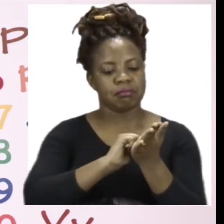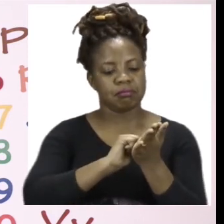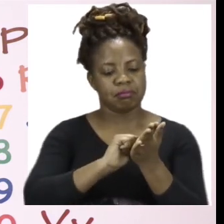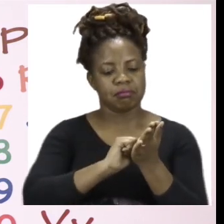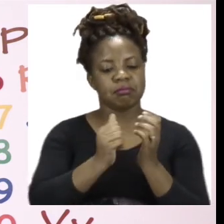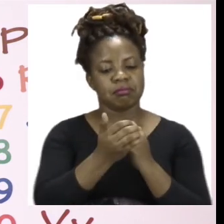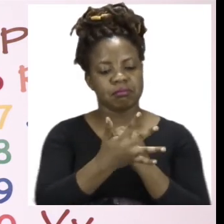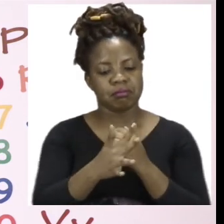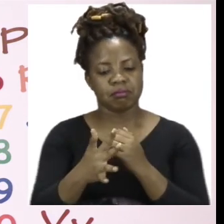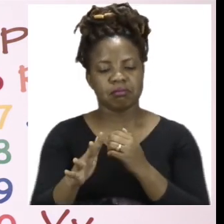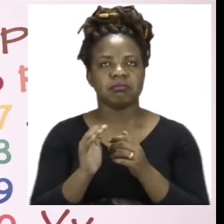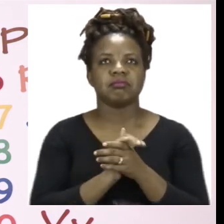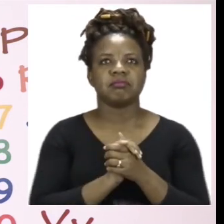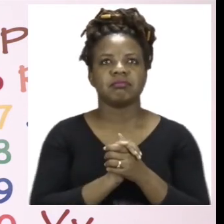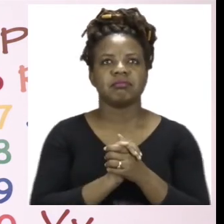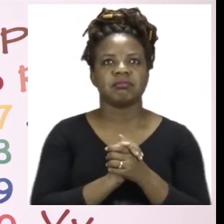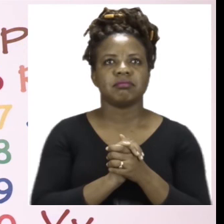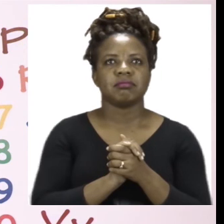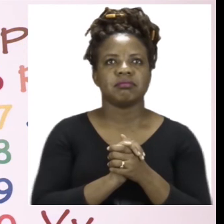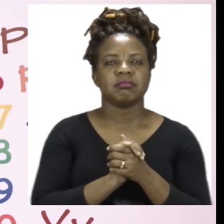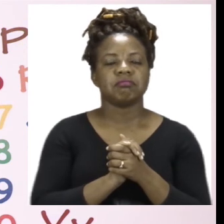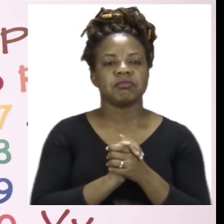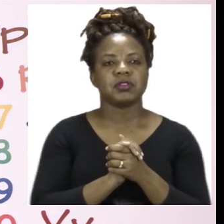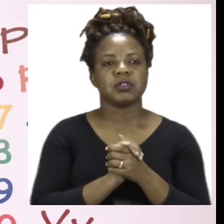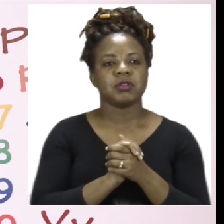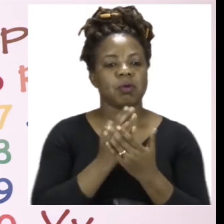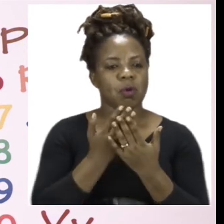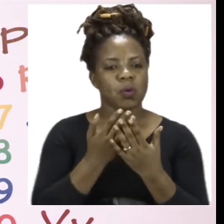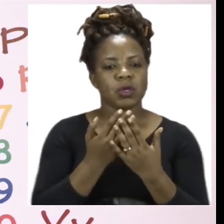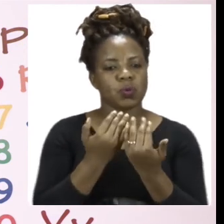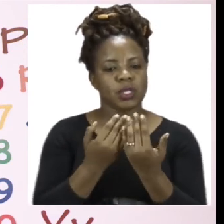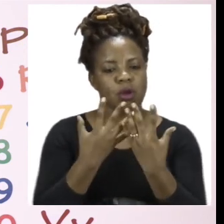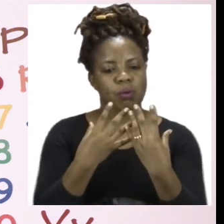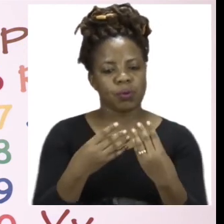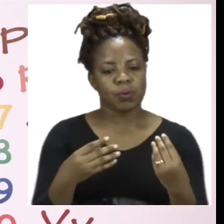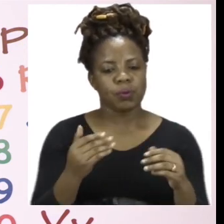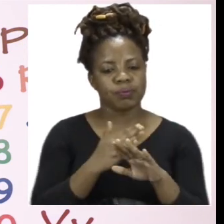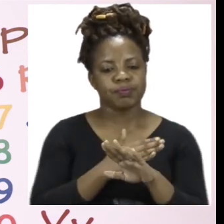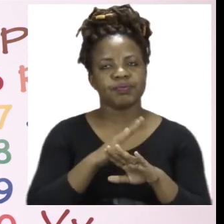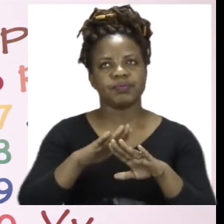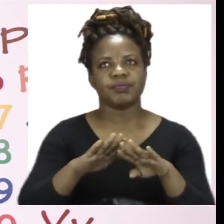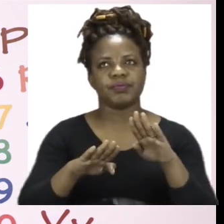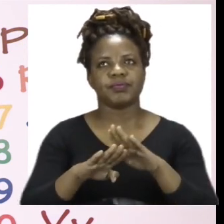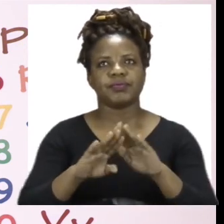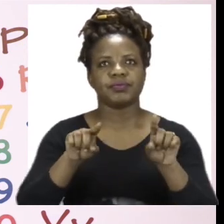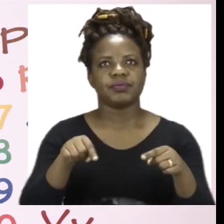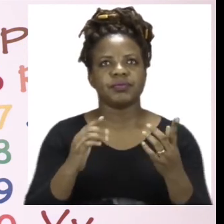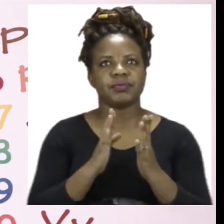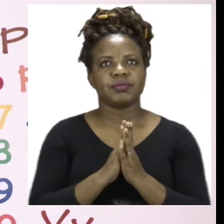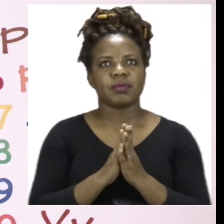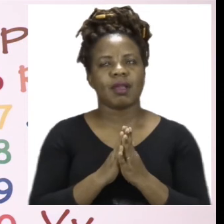germ-free. Make sure that your hands are dry before you touch anything else. I wonder though, I thought I saw